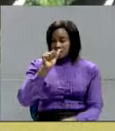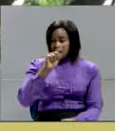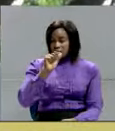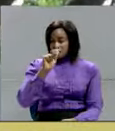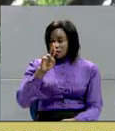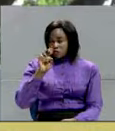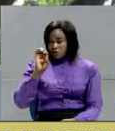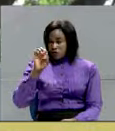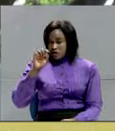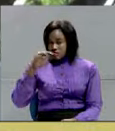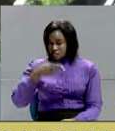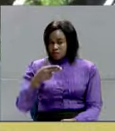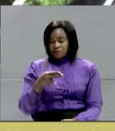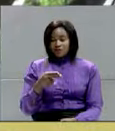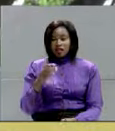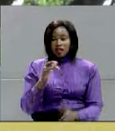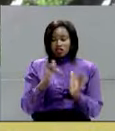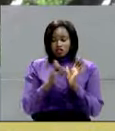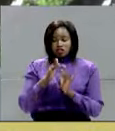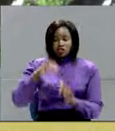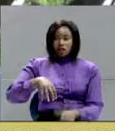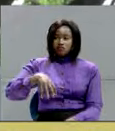The one who grows up and walks